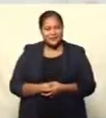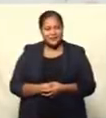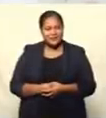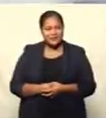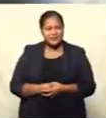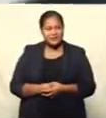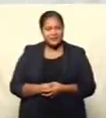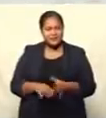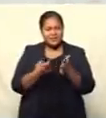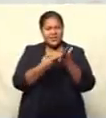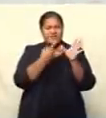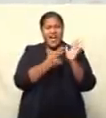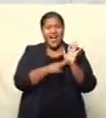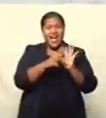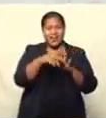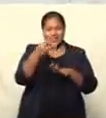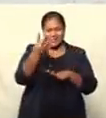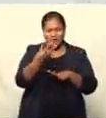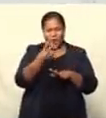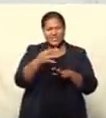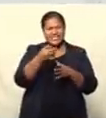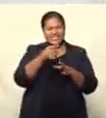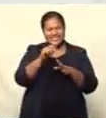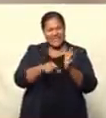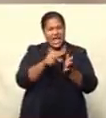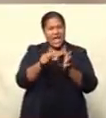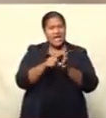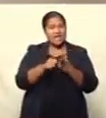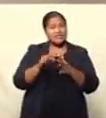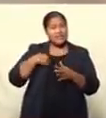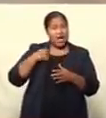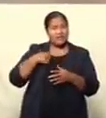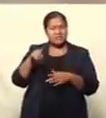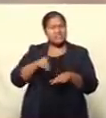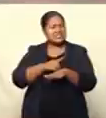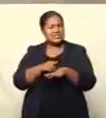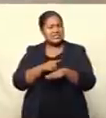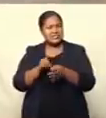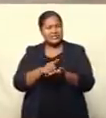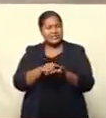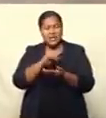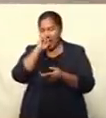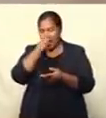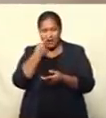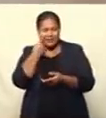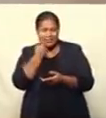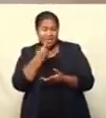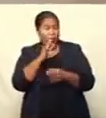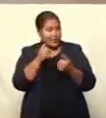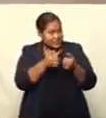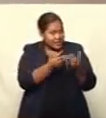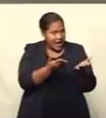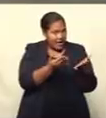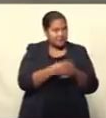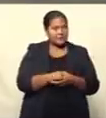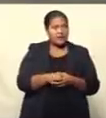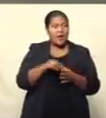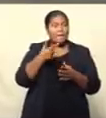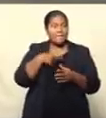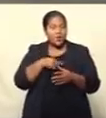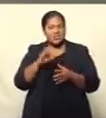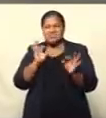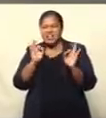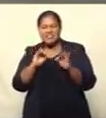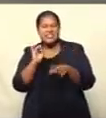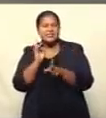Rani Hassan, a 40-year-old lupus survivor, says this disease could not be detected in her at an early stage because there were no